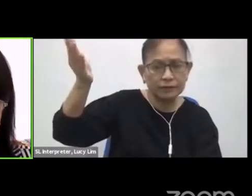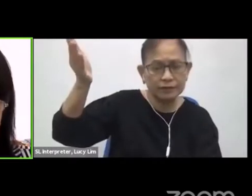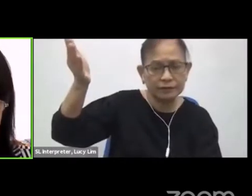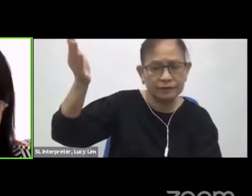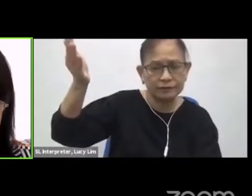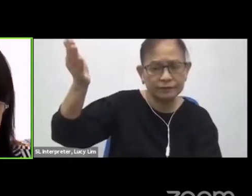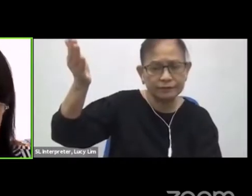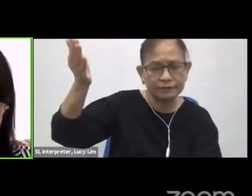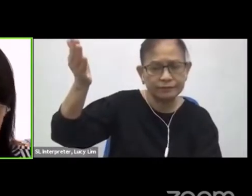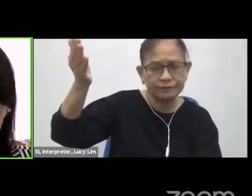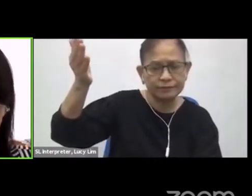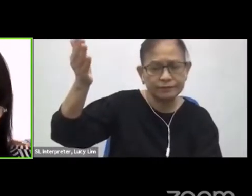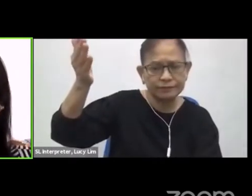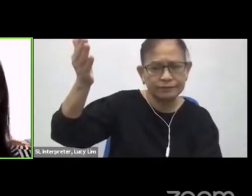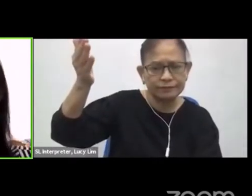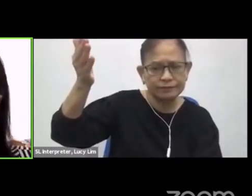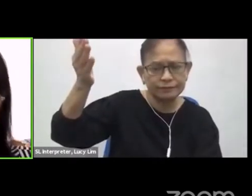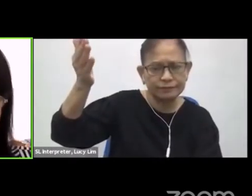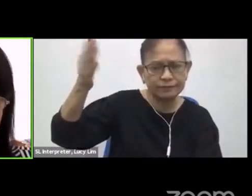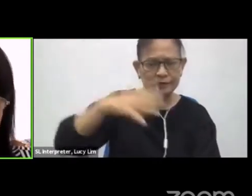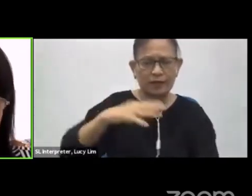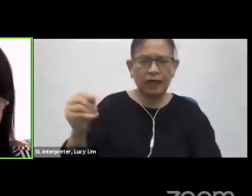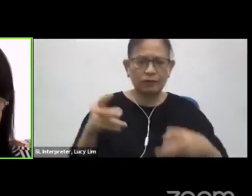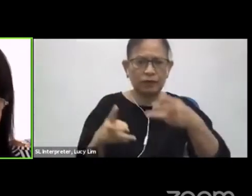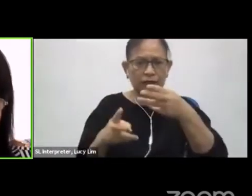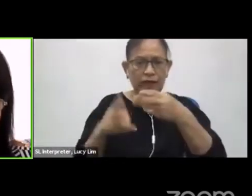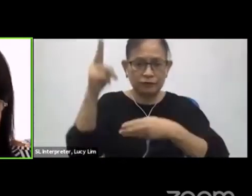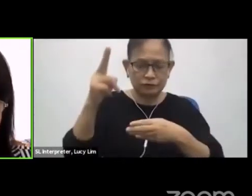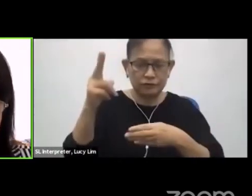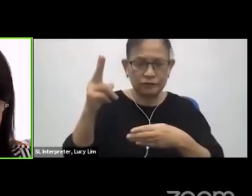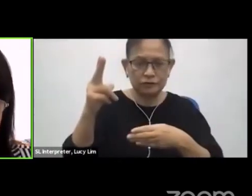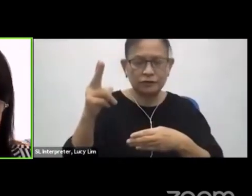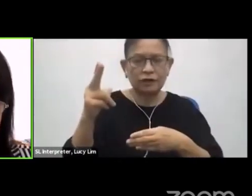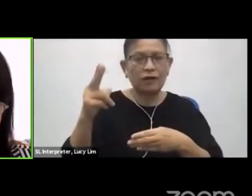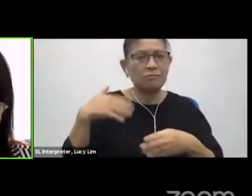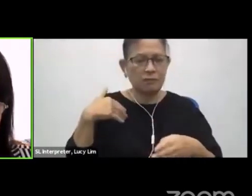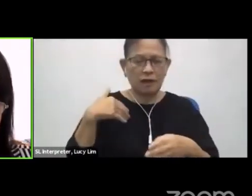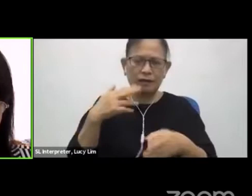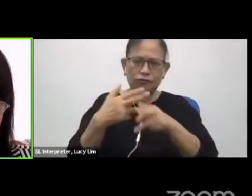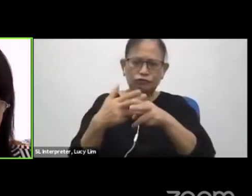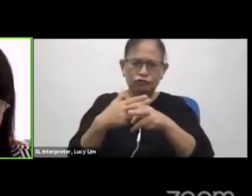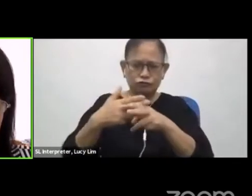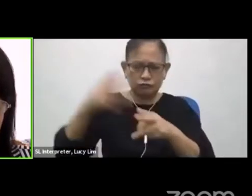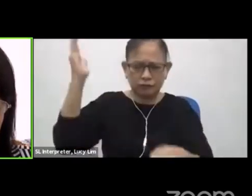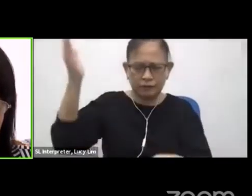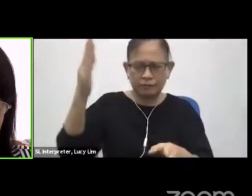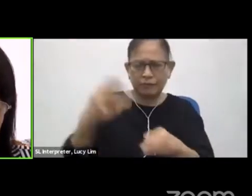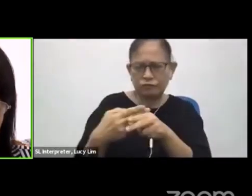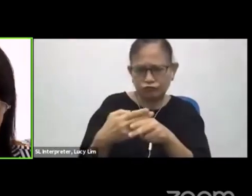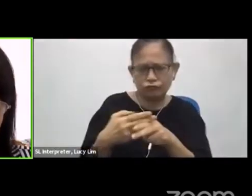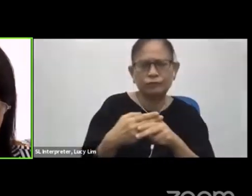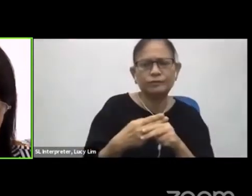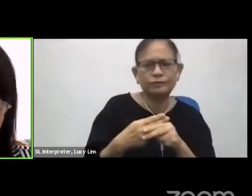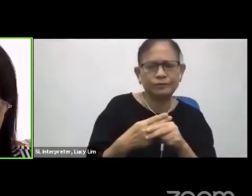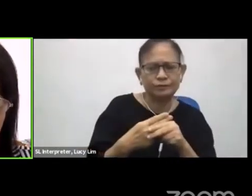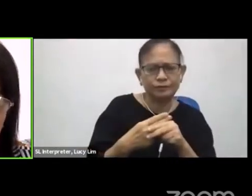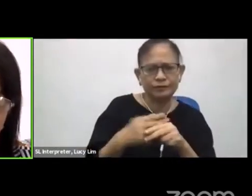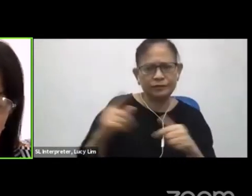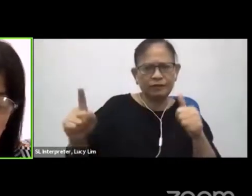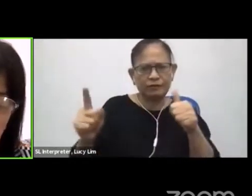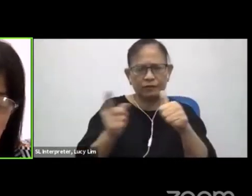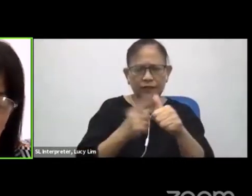And then I will cut short the conclusion remarks as quick as possible. First of all, I would